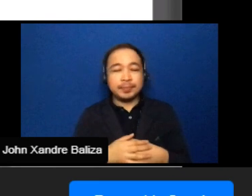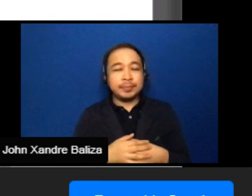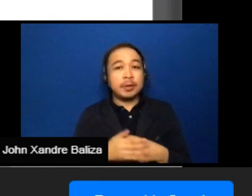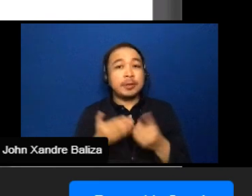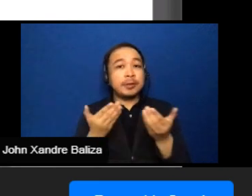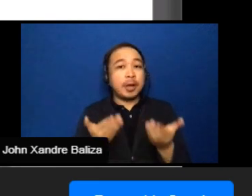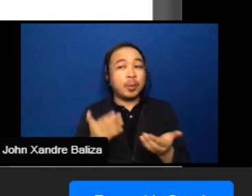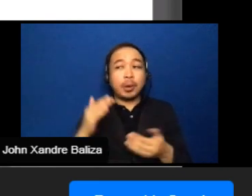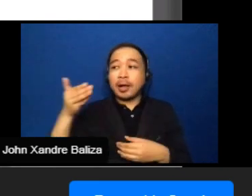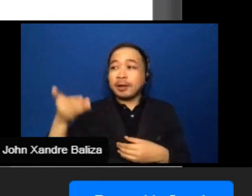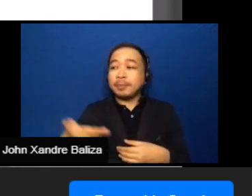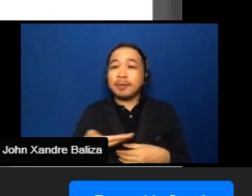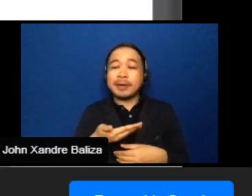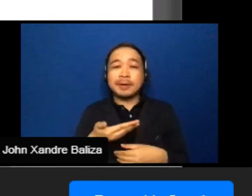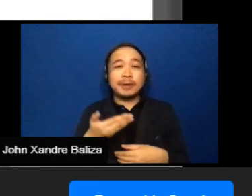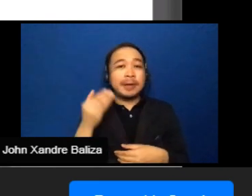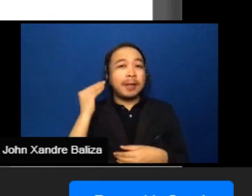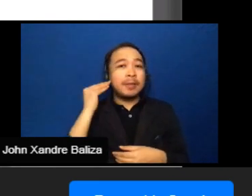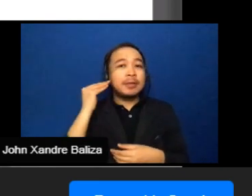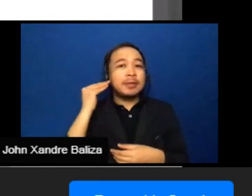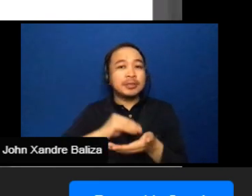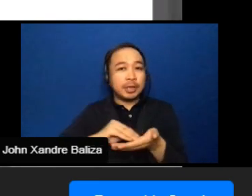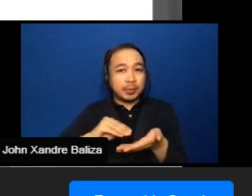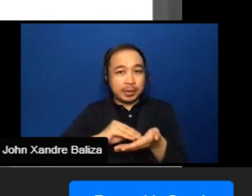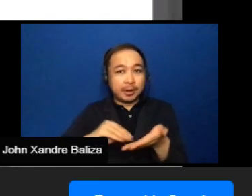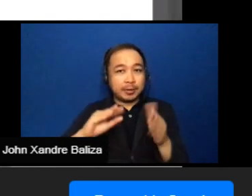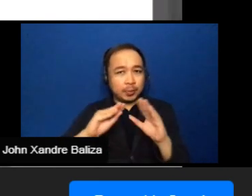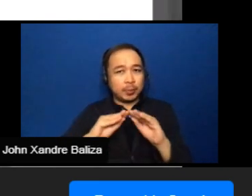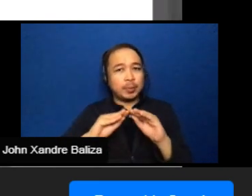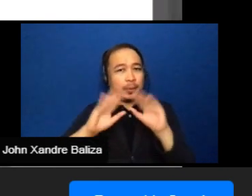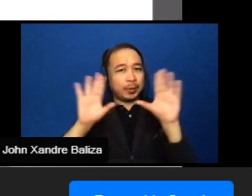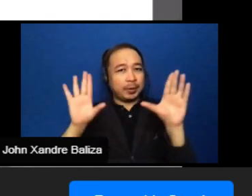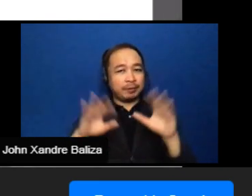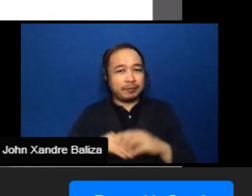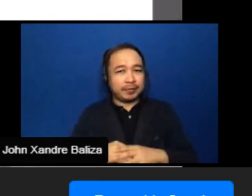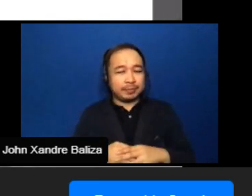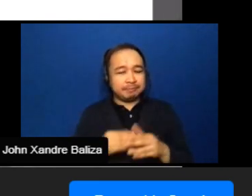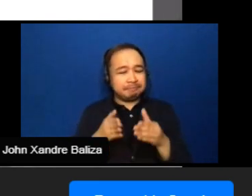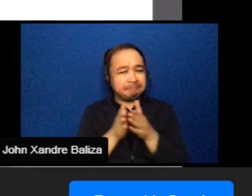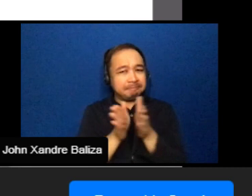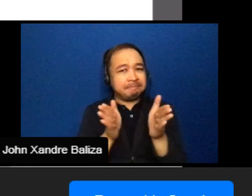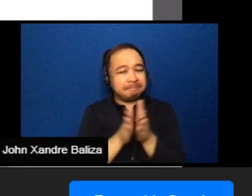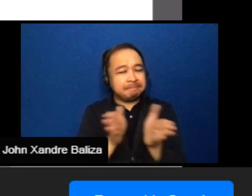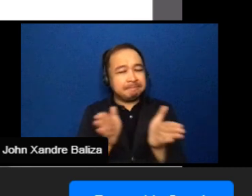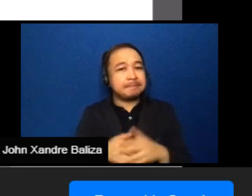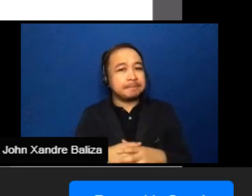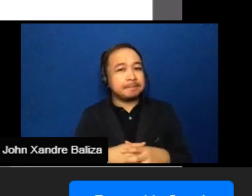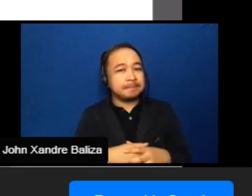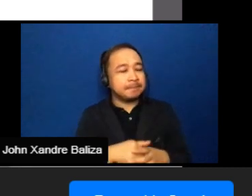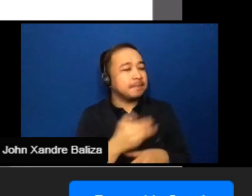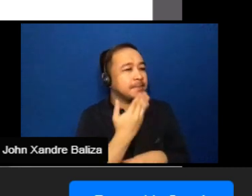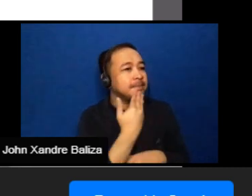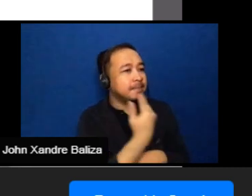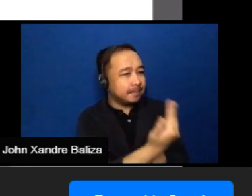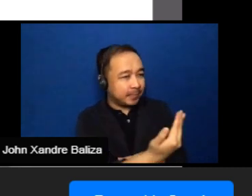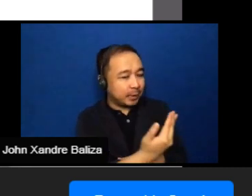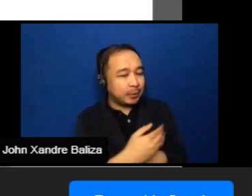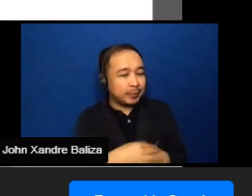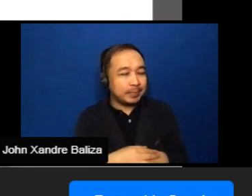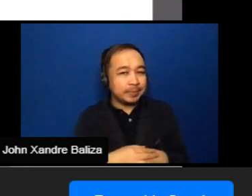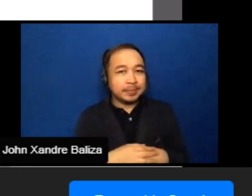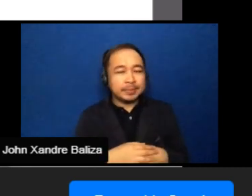Secretariat to make a clarification? Thank you, Madam Chair. Regarding